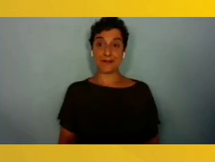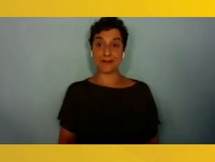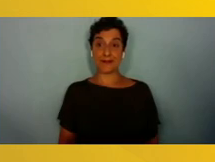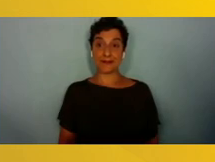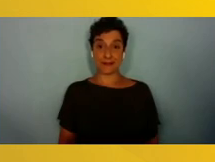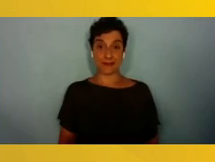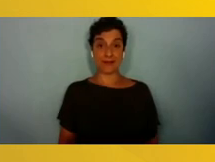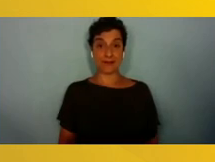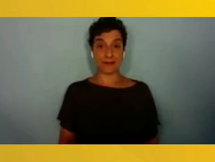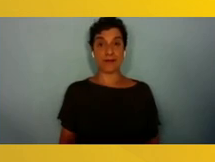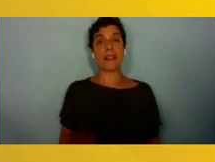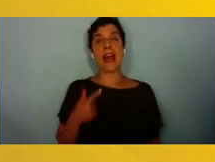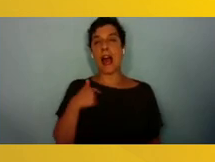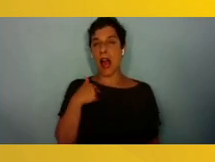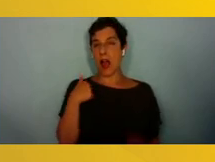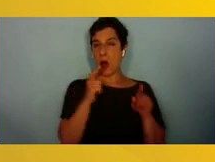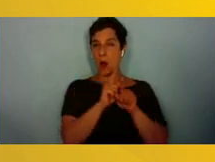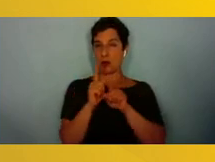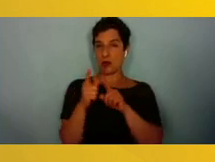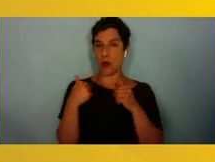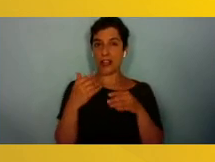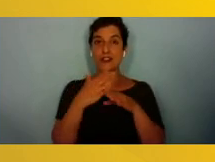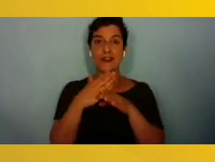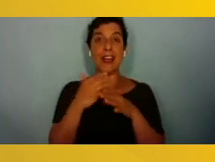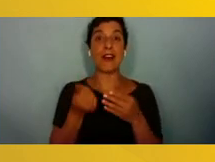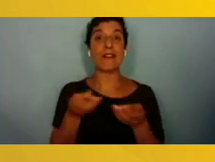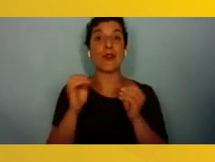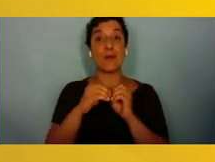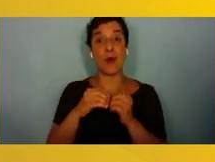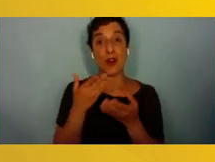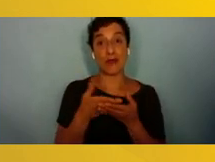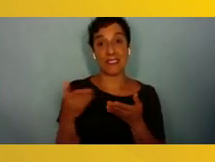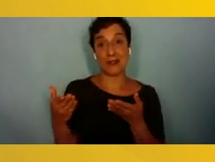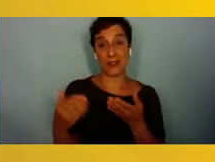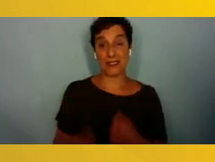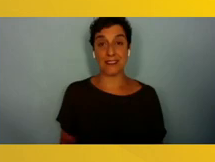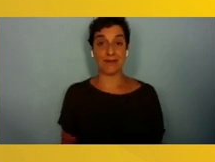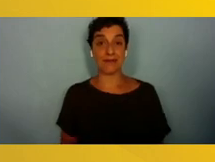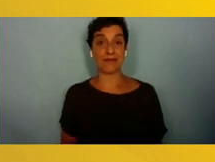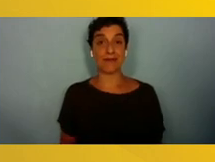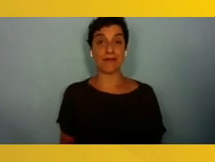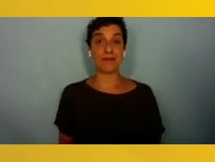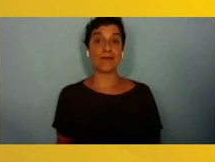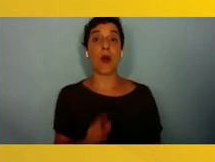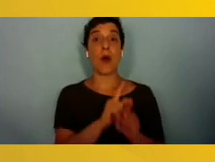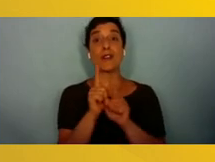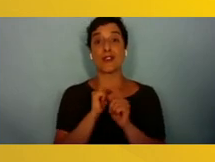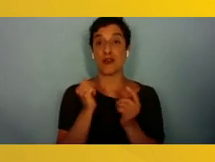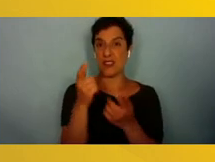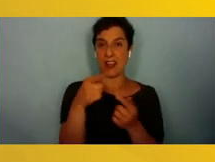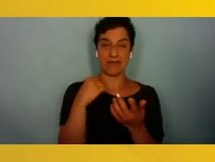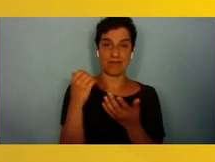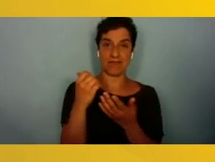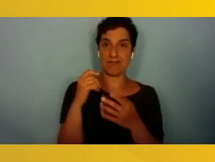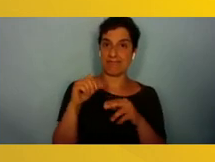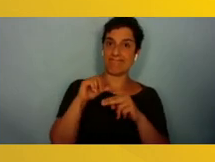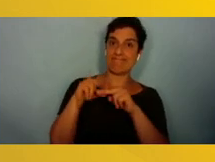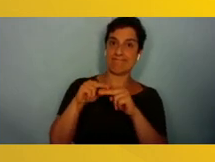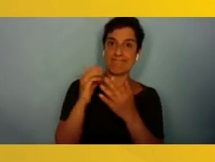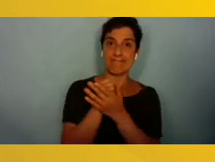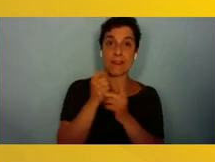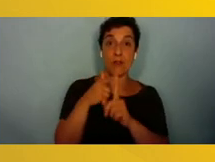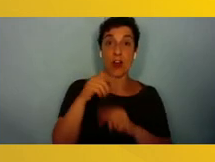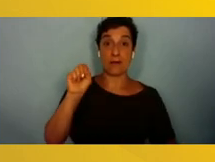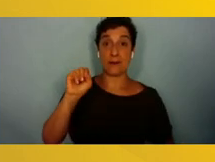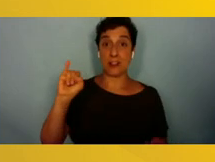I did want to go ahead and share a few more resources that you can get from the Smithsonian. But Sarah, do you want to talk about some of the